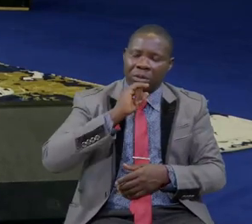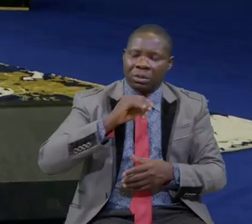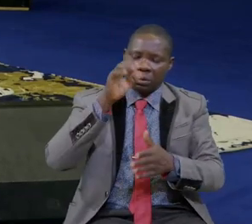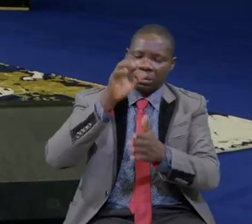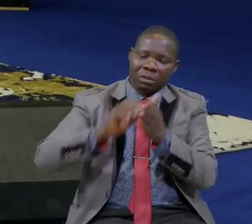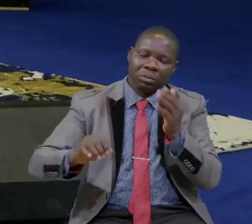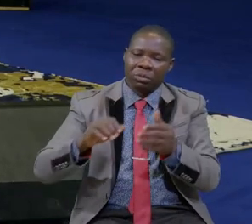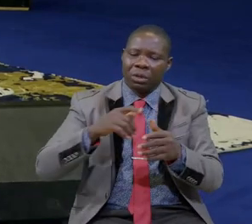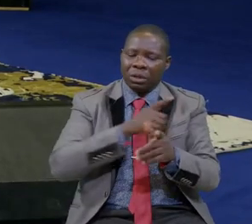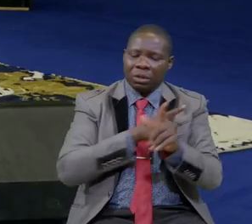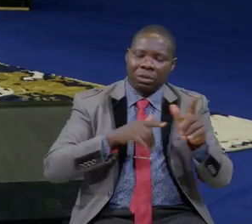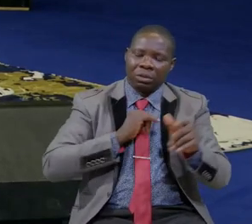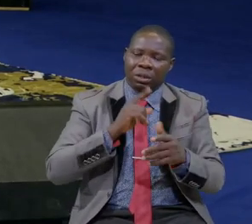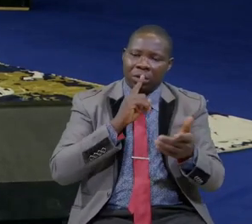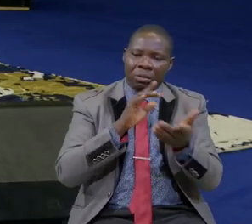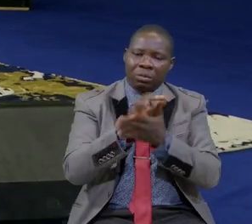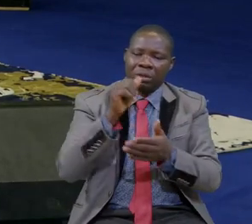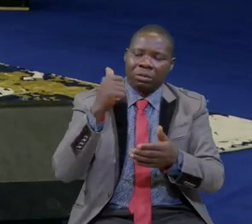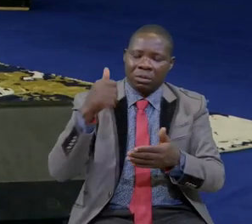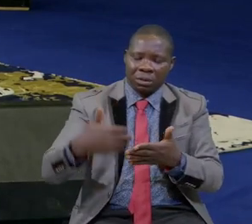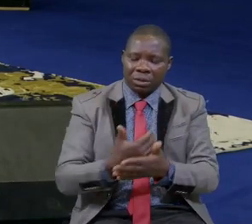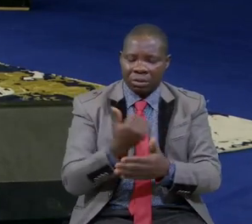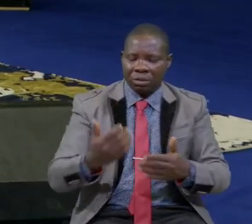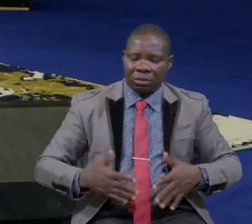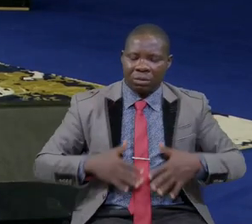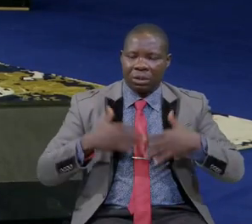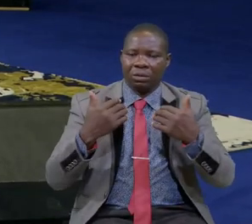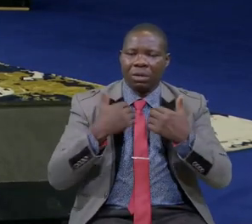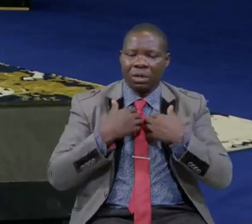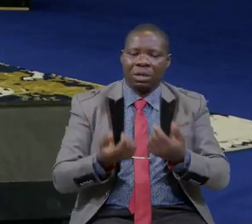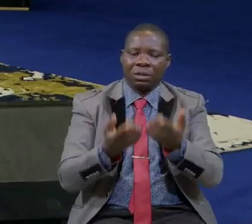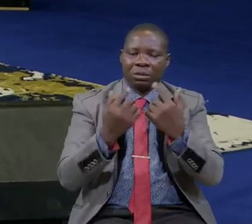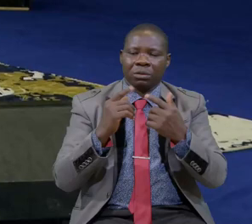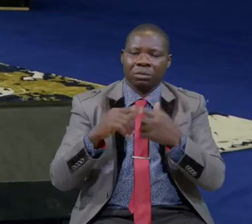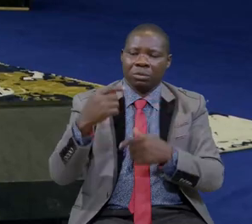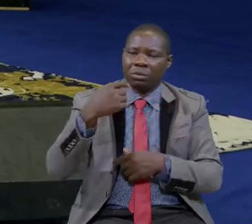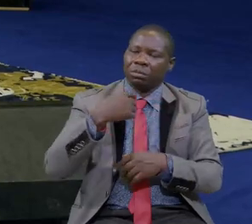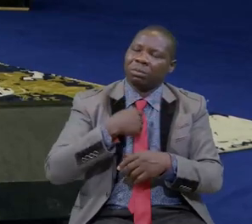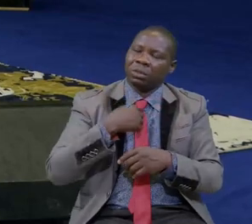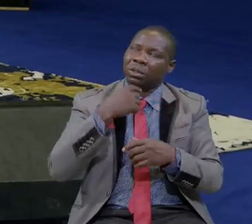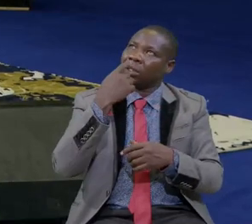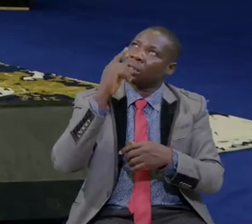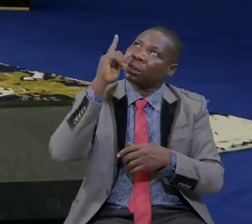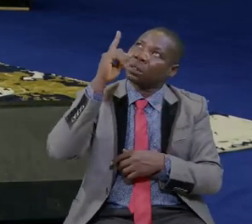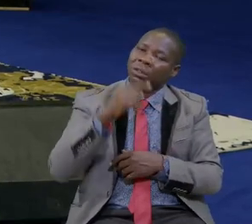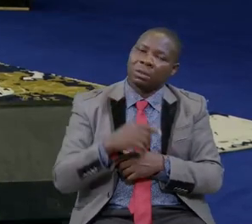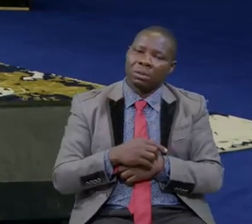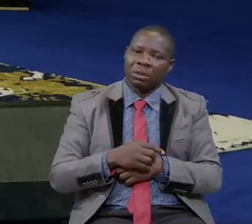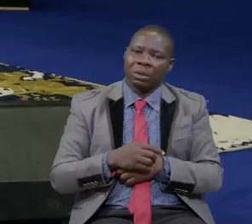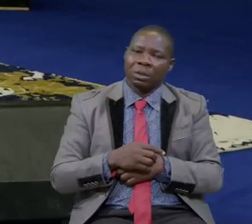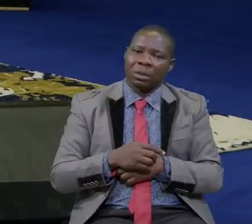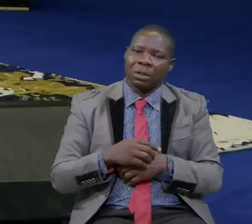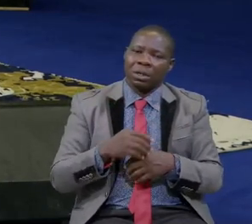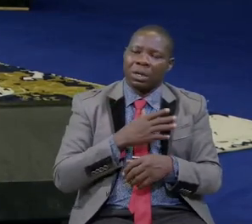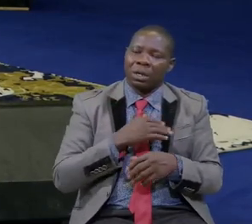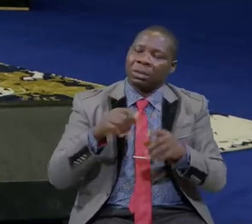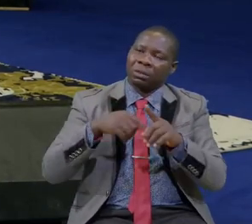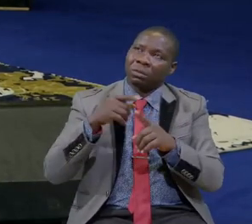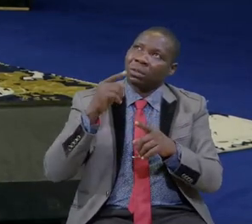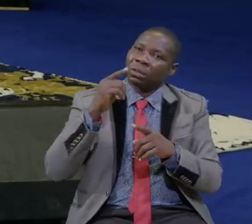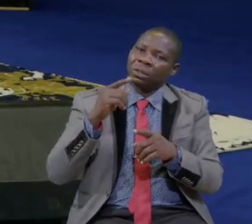life has come unto me. Tell him. And when you say that, accept